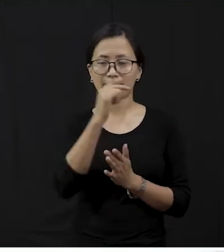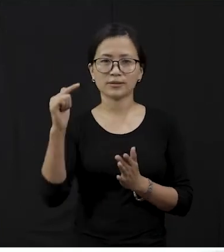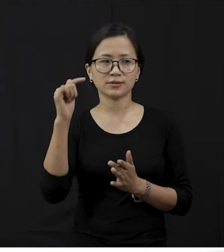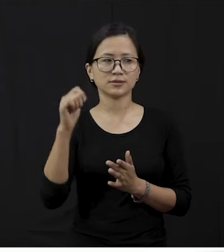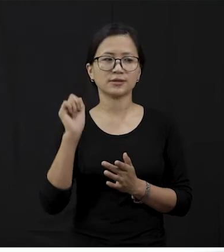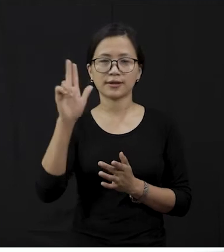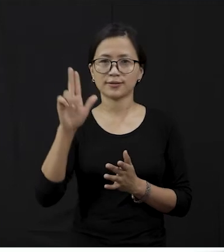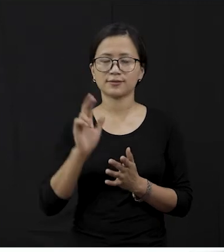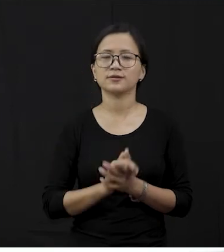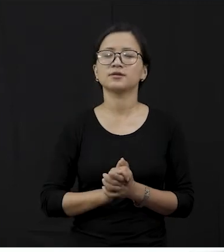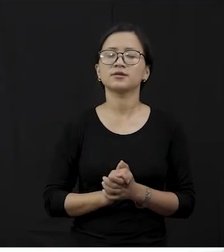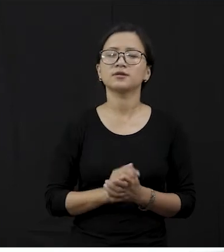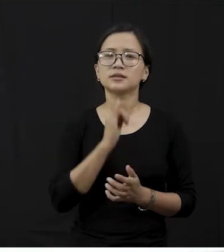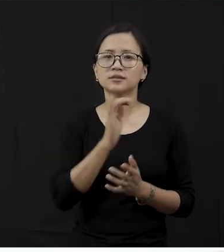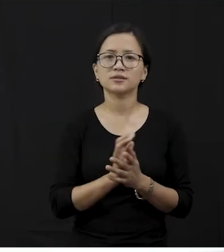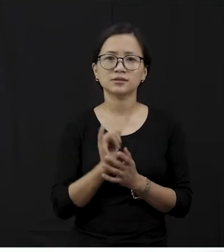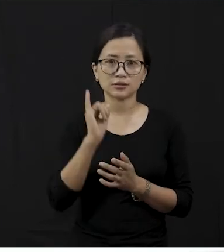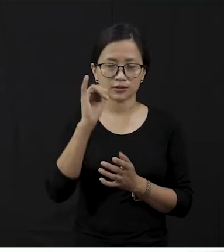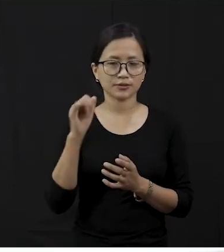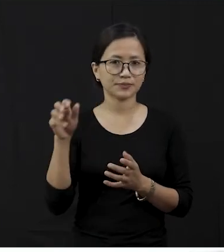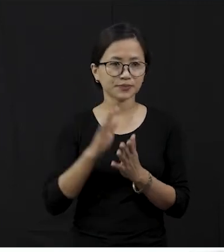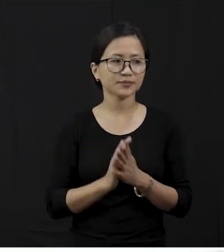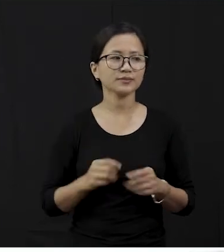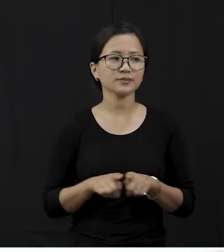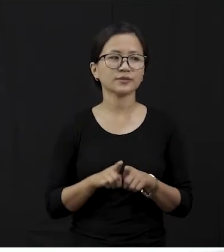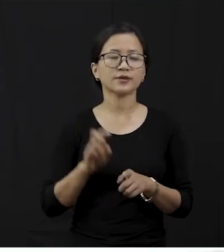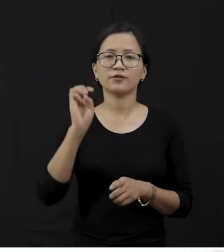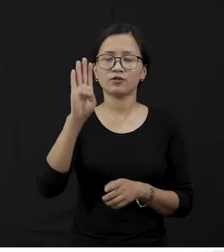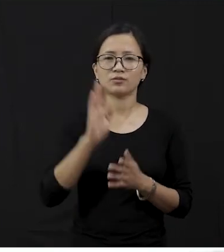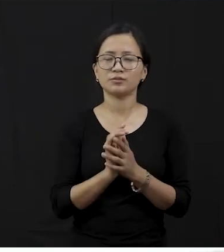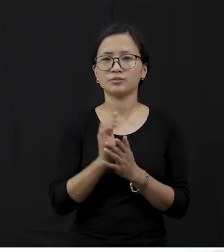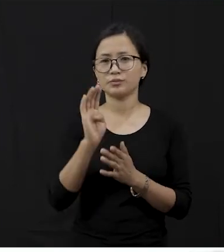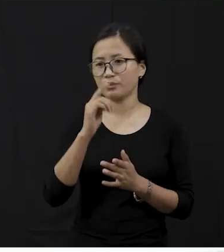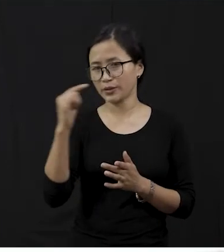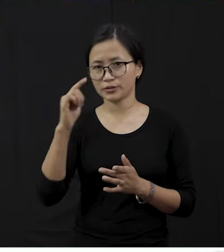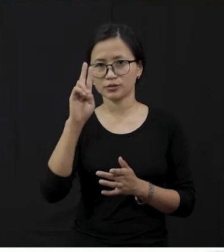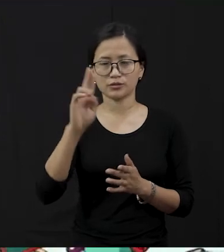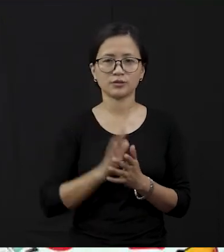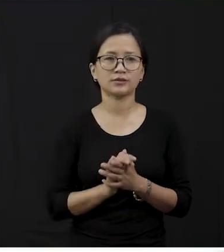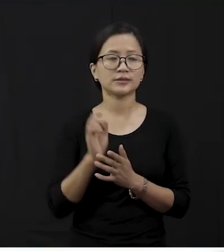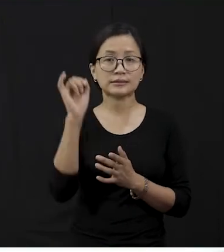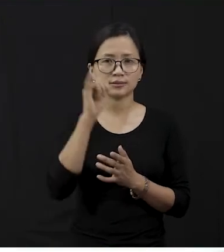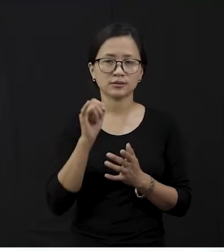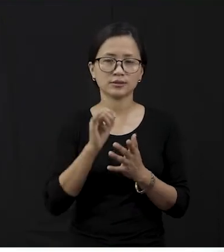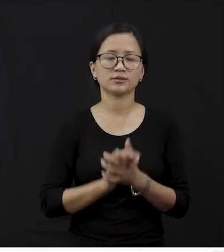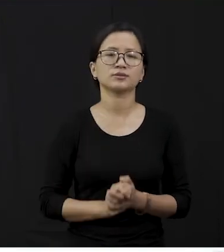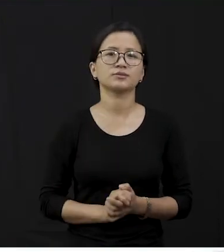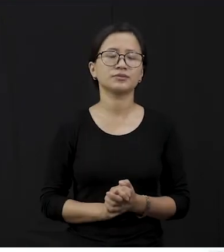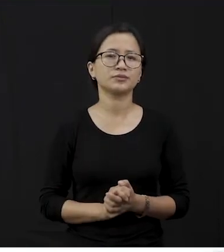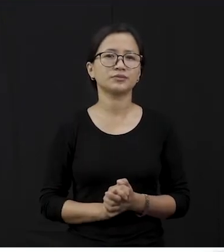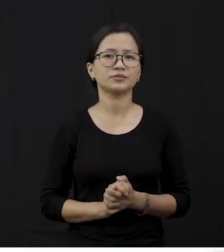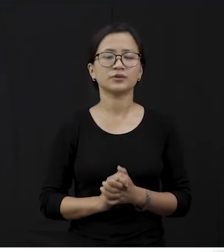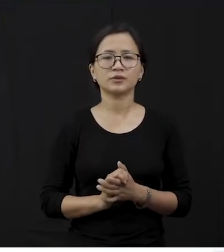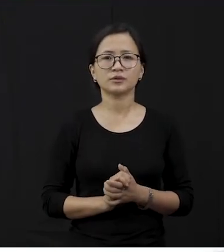2, as it is 2. The answer is 26. Okay. Then we can check